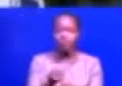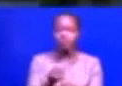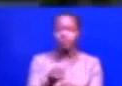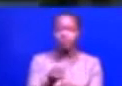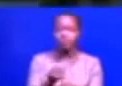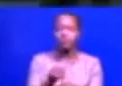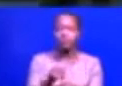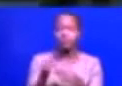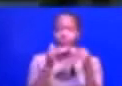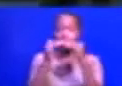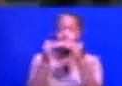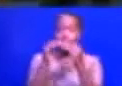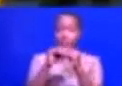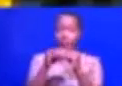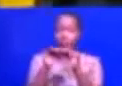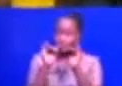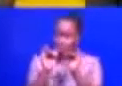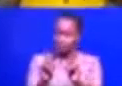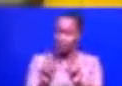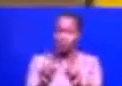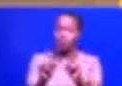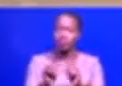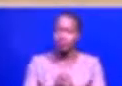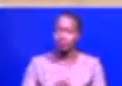buzz that was created does stay on?